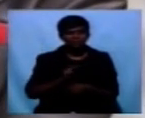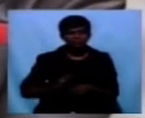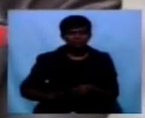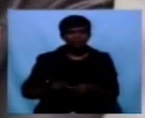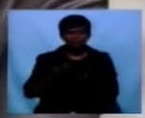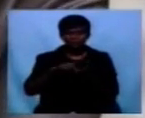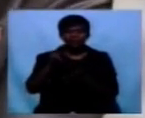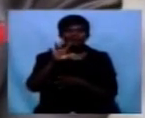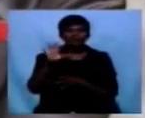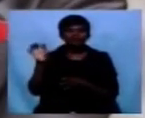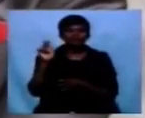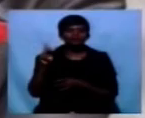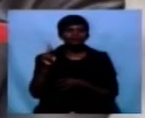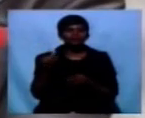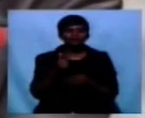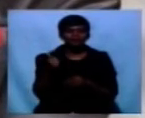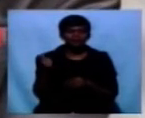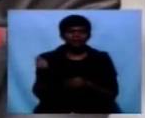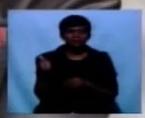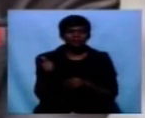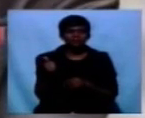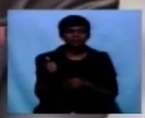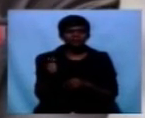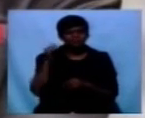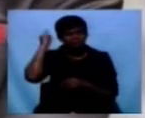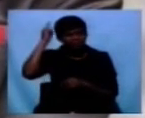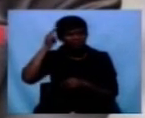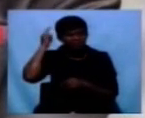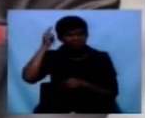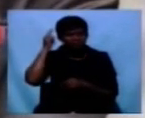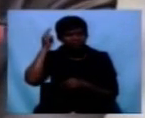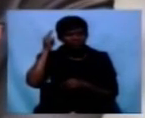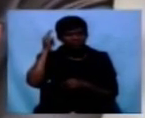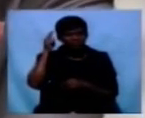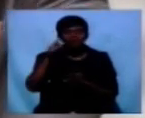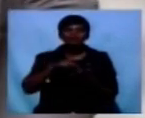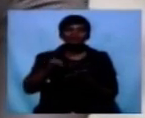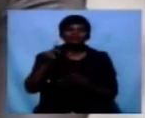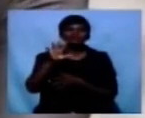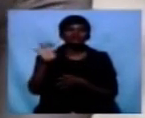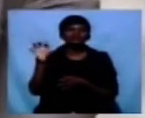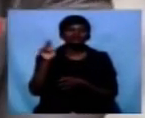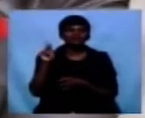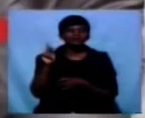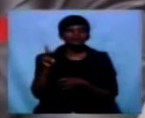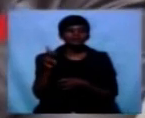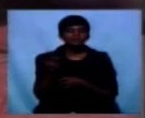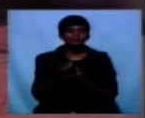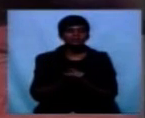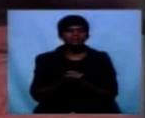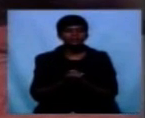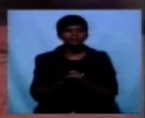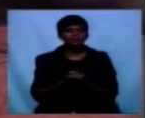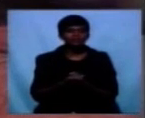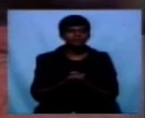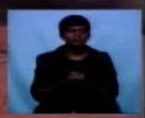pay 500 kwacha. They'll find a toll facility at Levi Mwanawasa Stadium. They'll pay 500 Business kwacha. doesn't complain about all those things. They'll